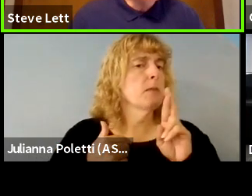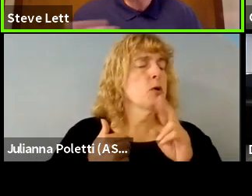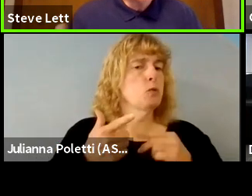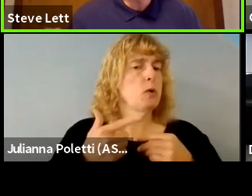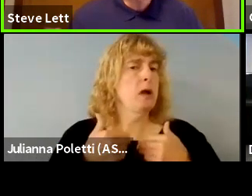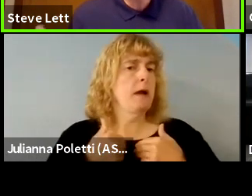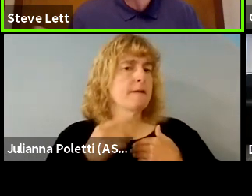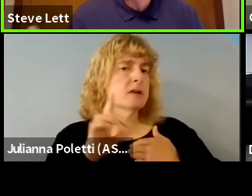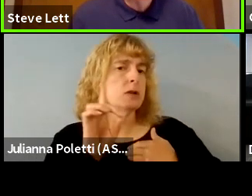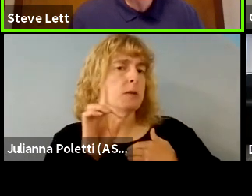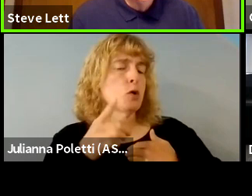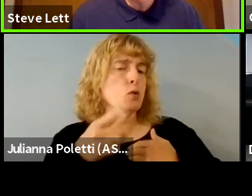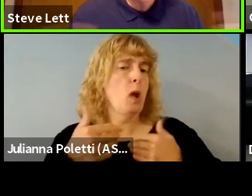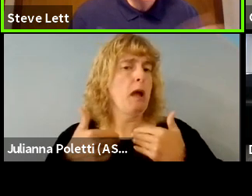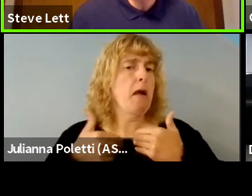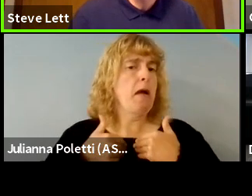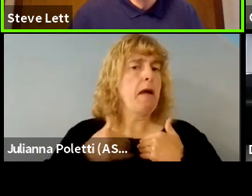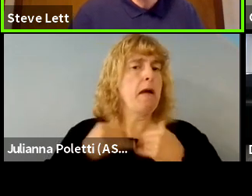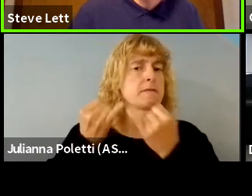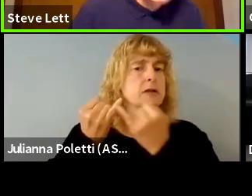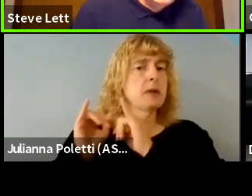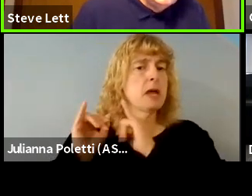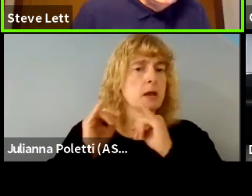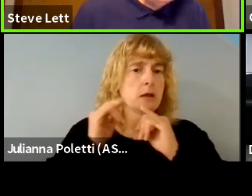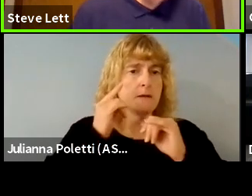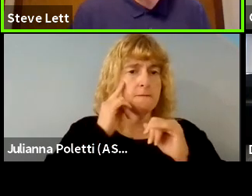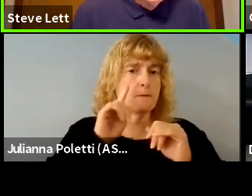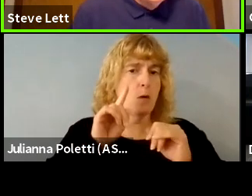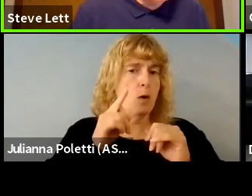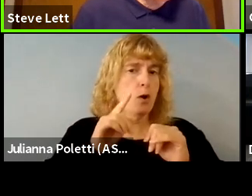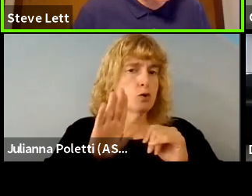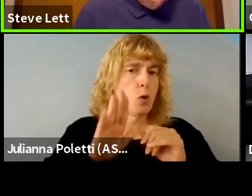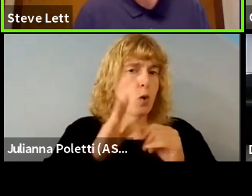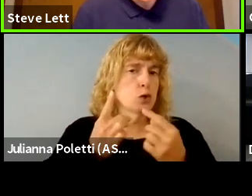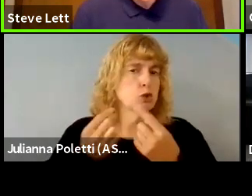on things that we're doing, so that